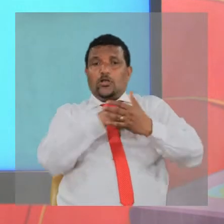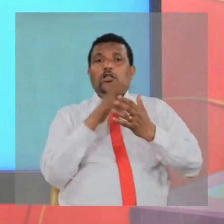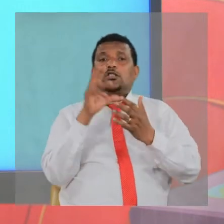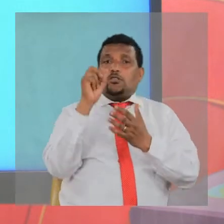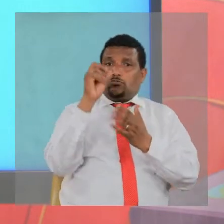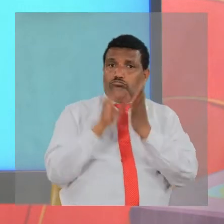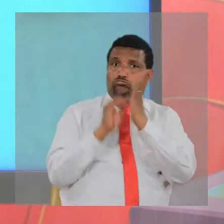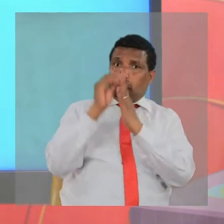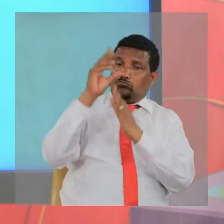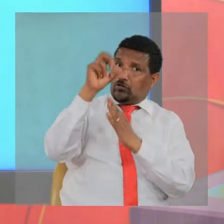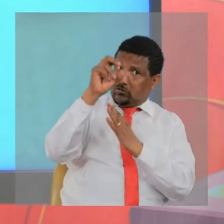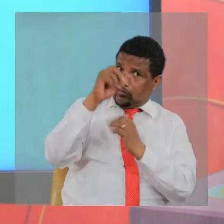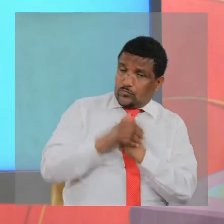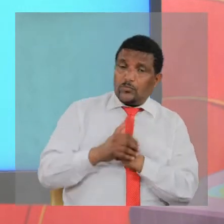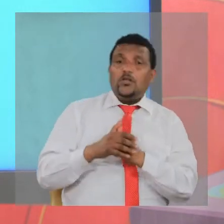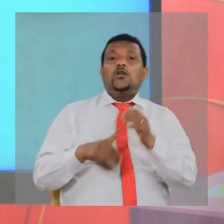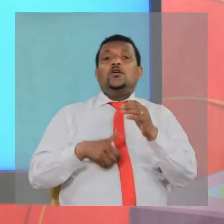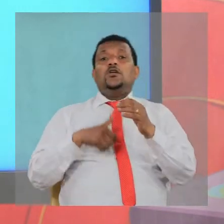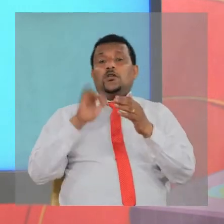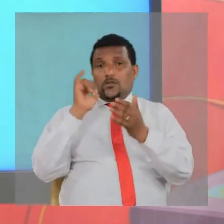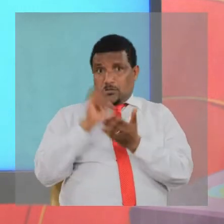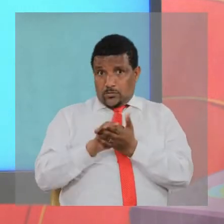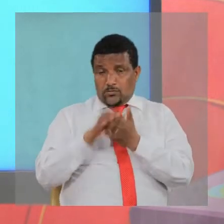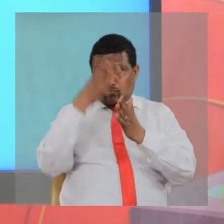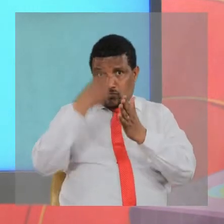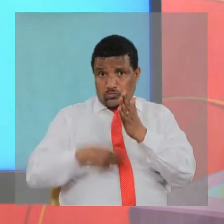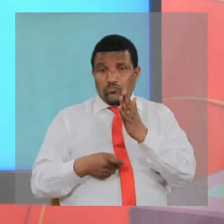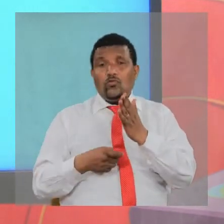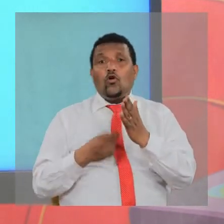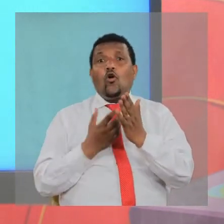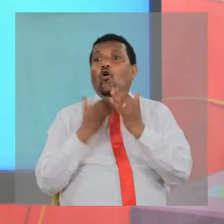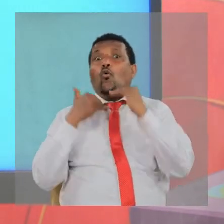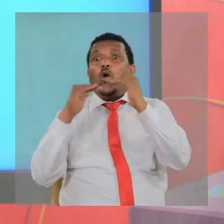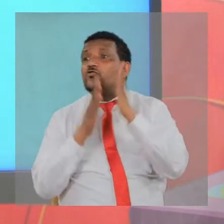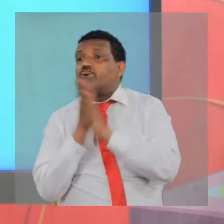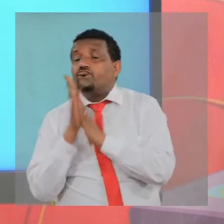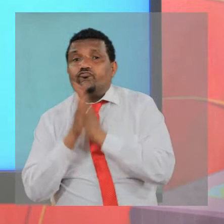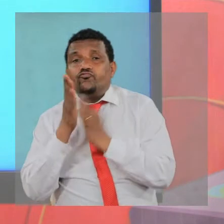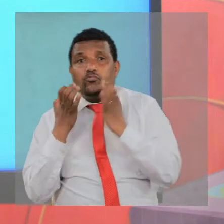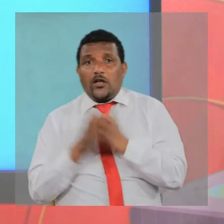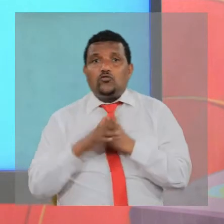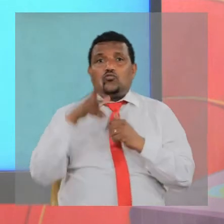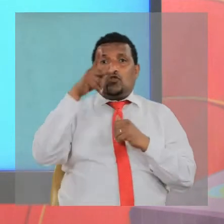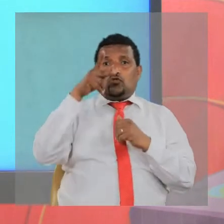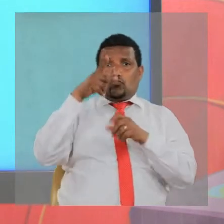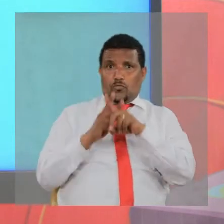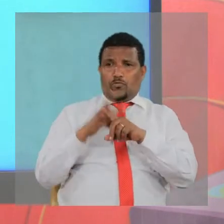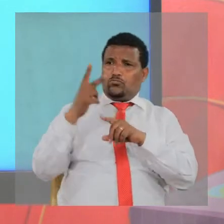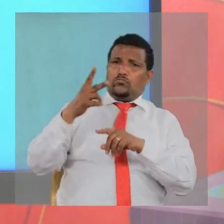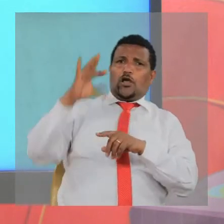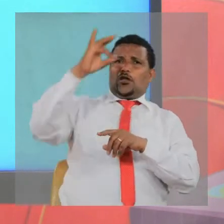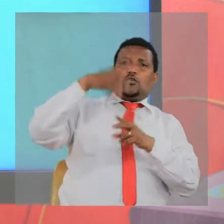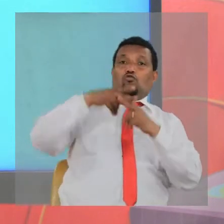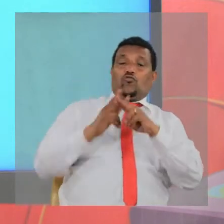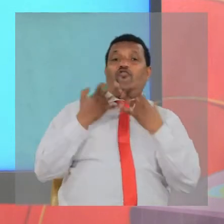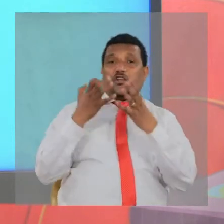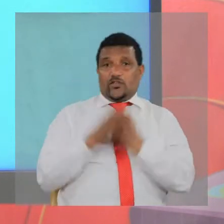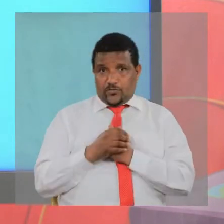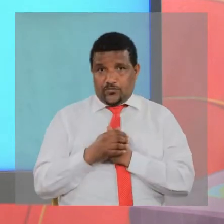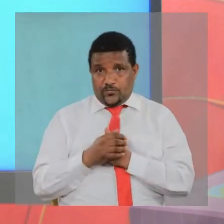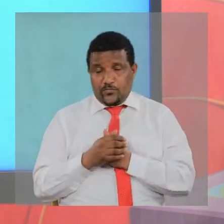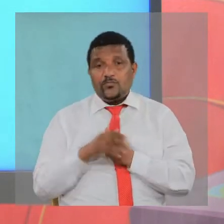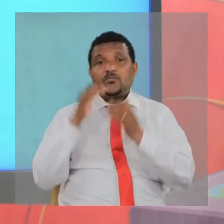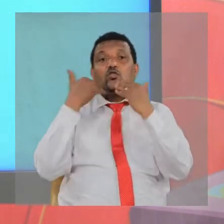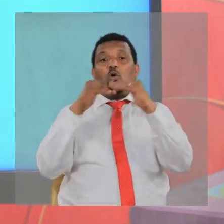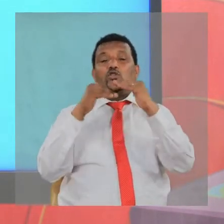reached to 30. As a result, the quantity demand for a good increase from 2 kg to 8 kg. That means